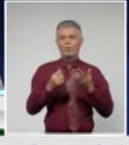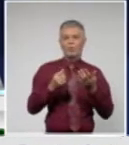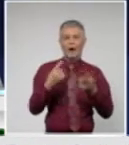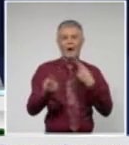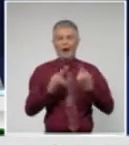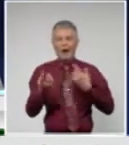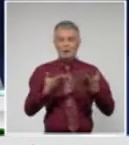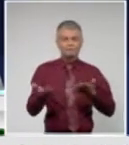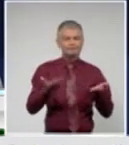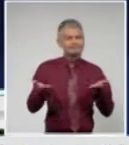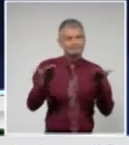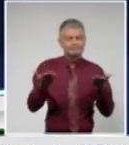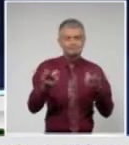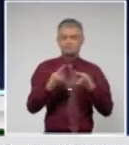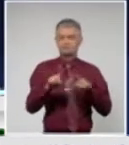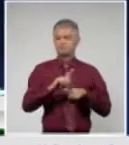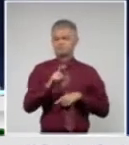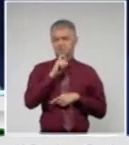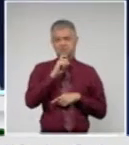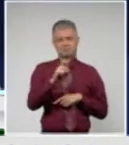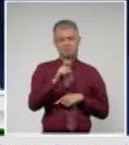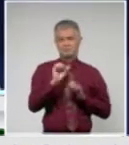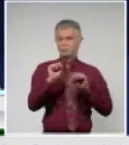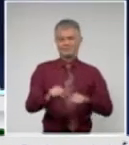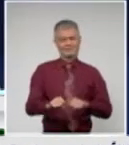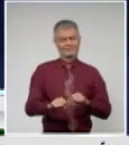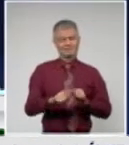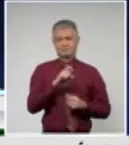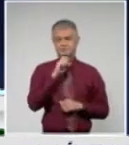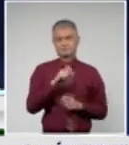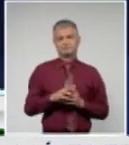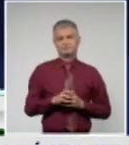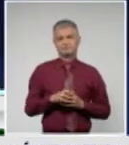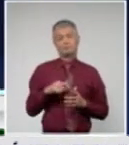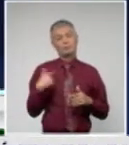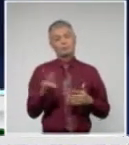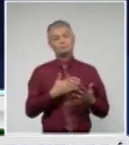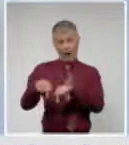our condolences to the family and friends of the deceased.